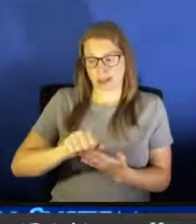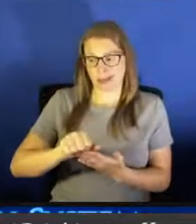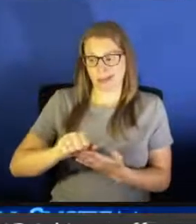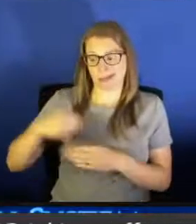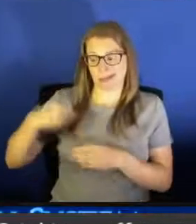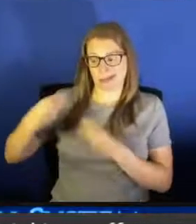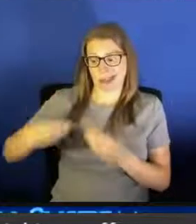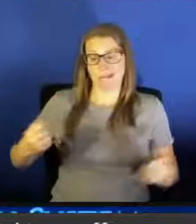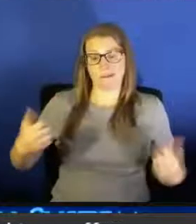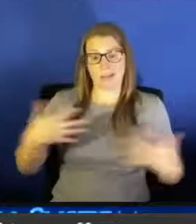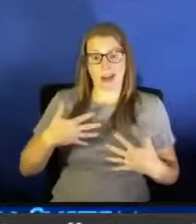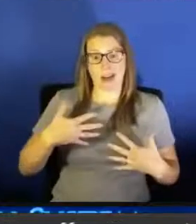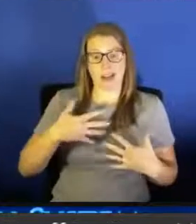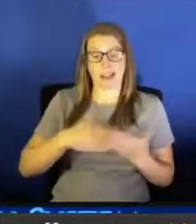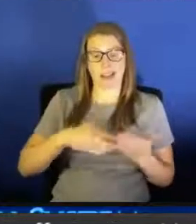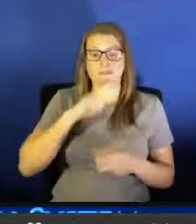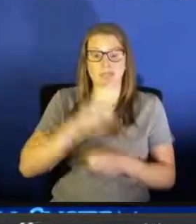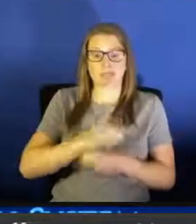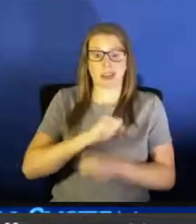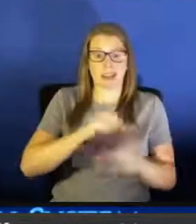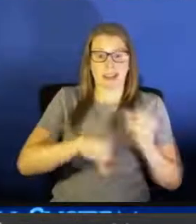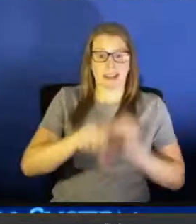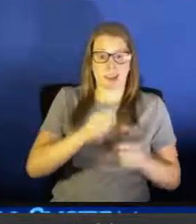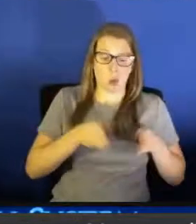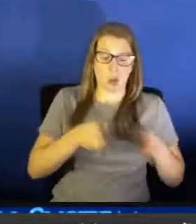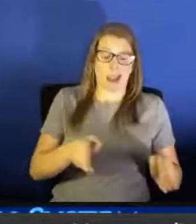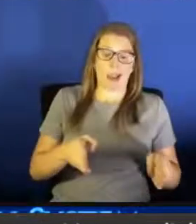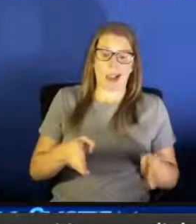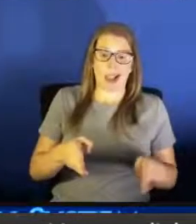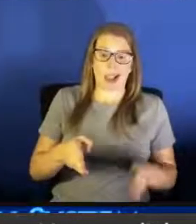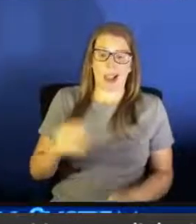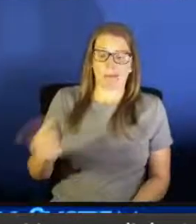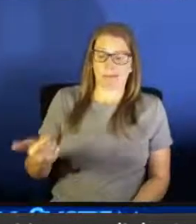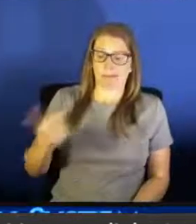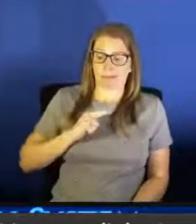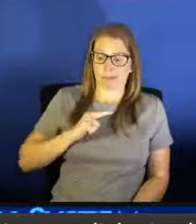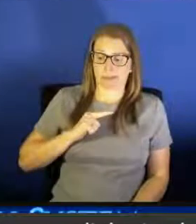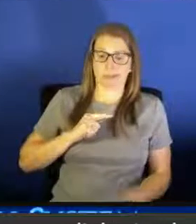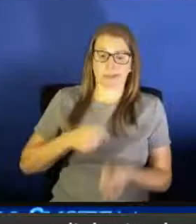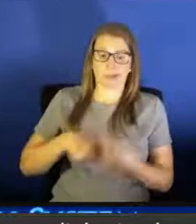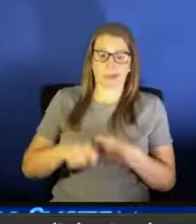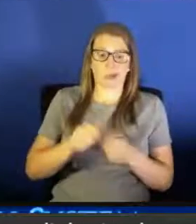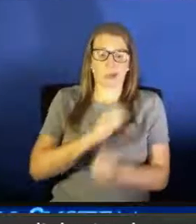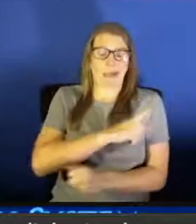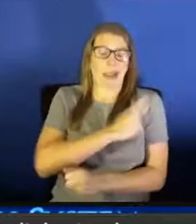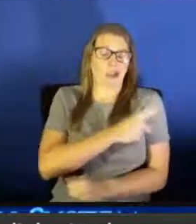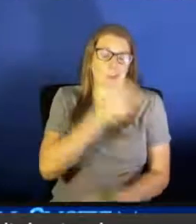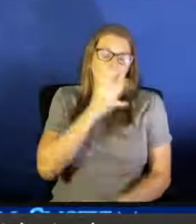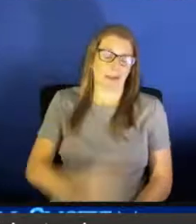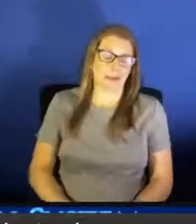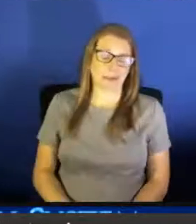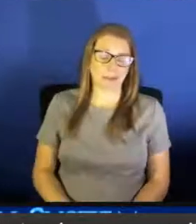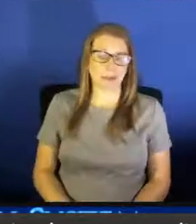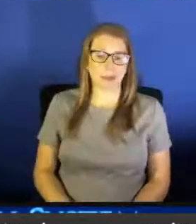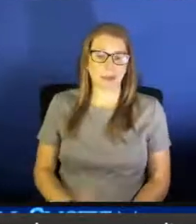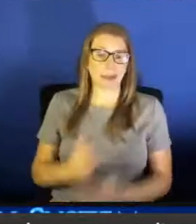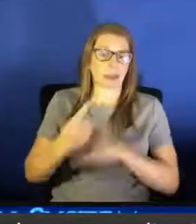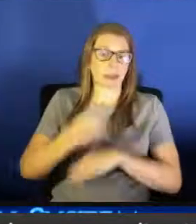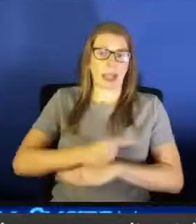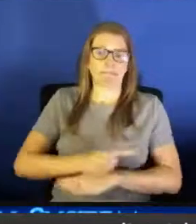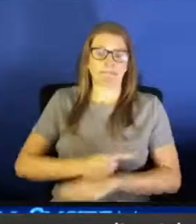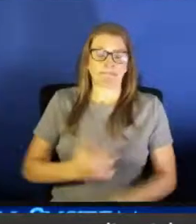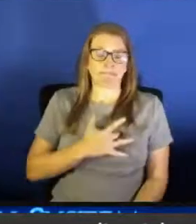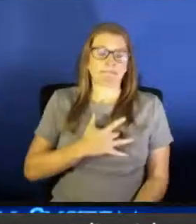some realistic and scientific way that I'm going to be in my patient's chair someday. So this is very close to me, and I do my